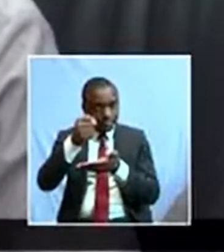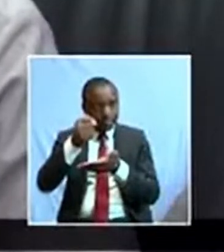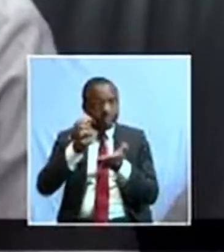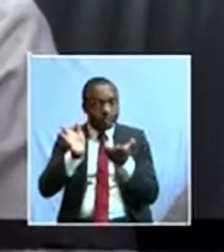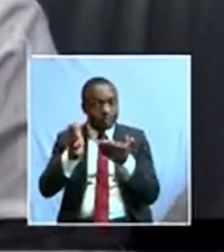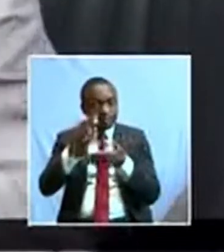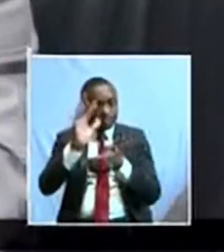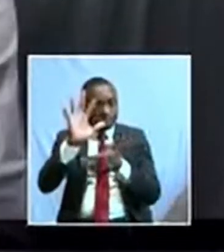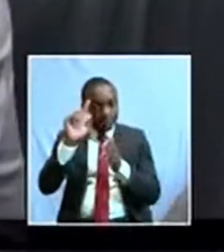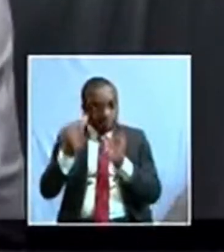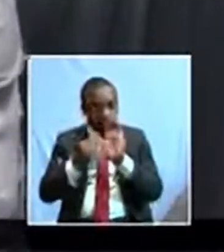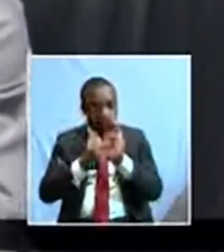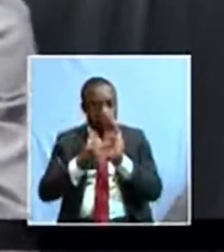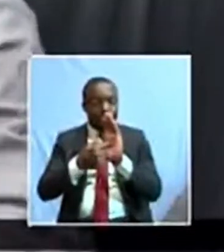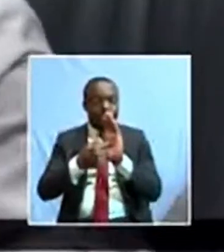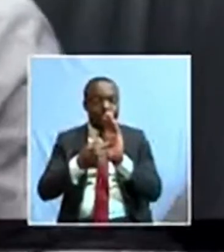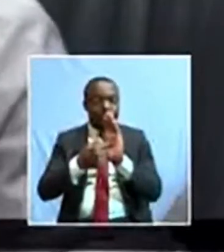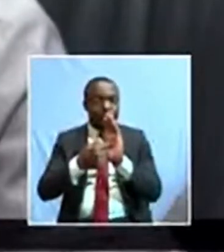raise